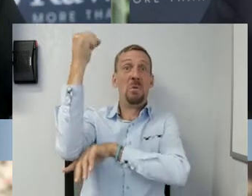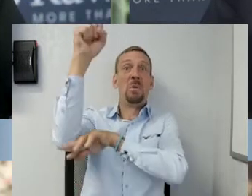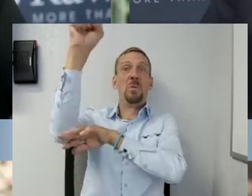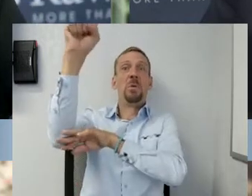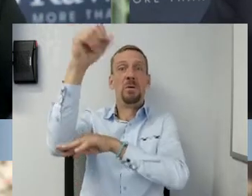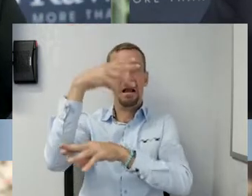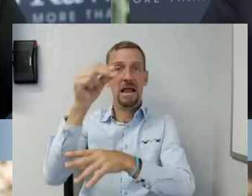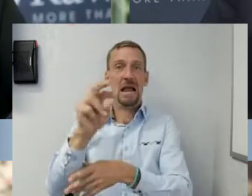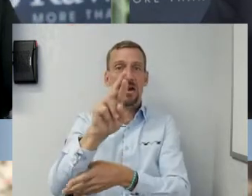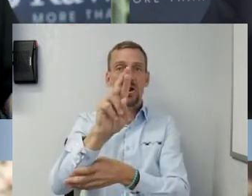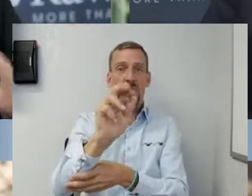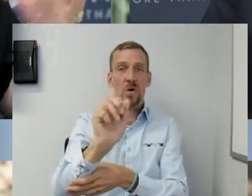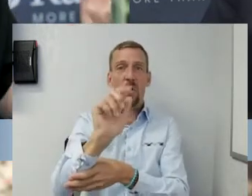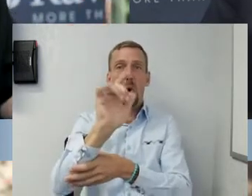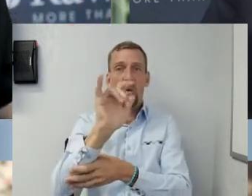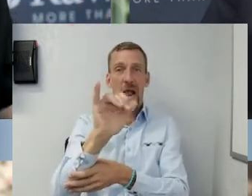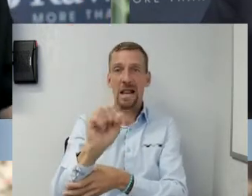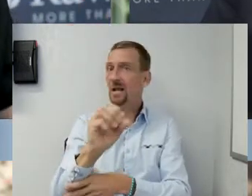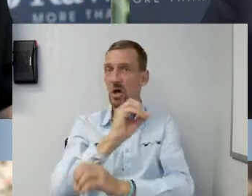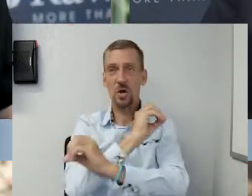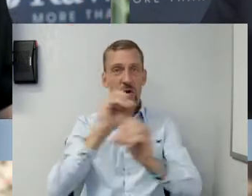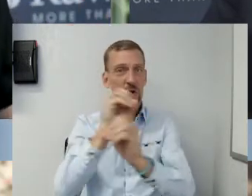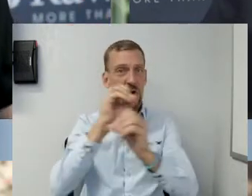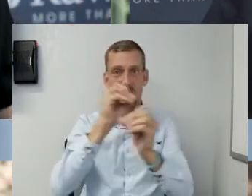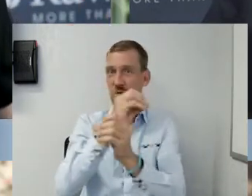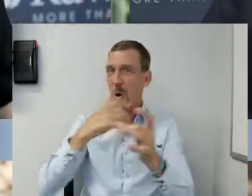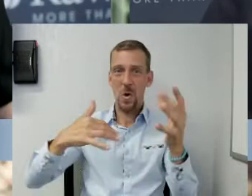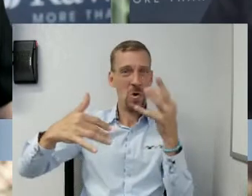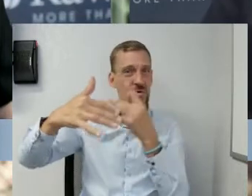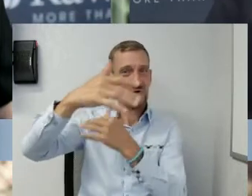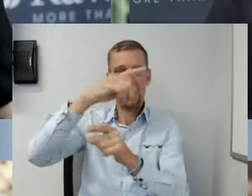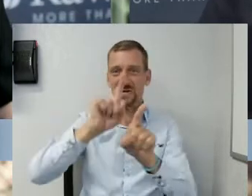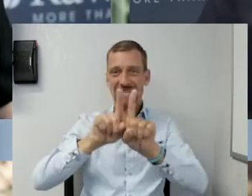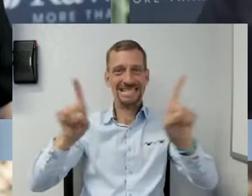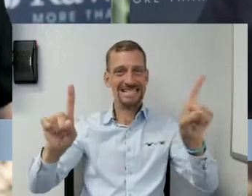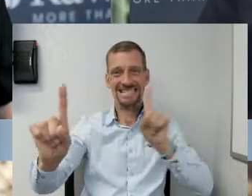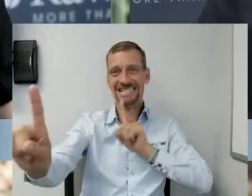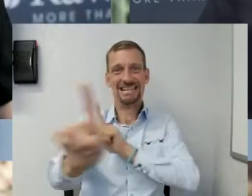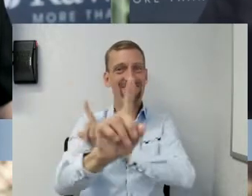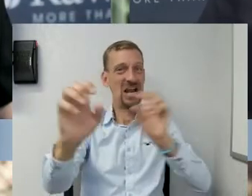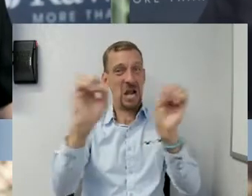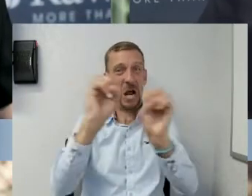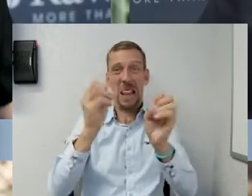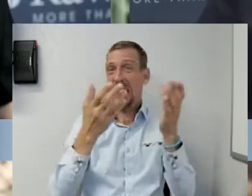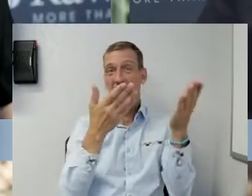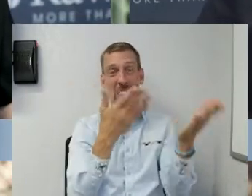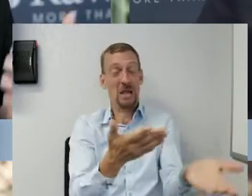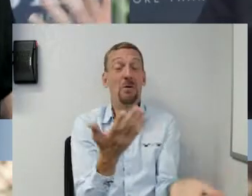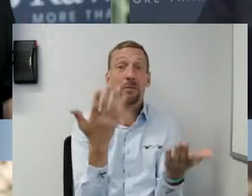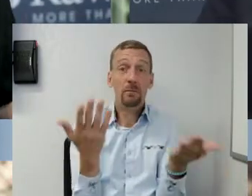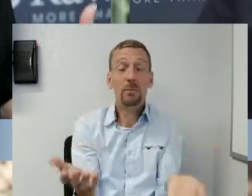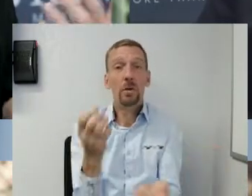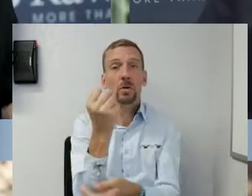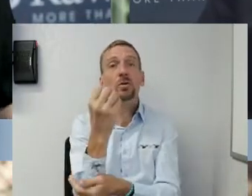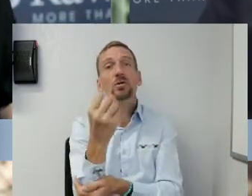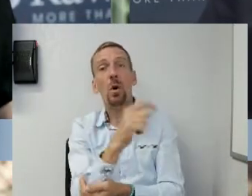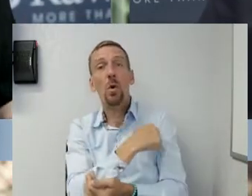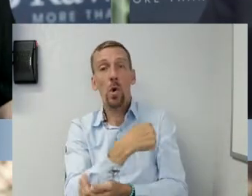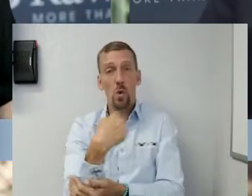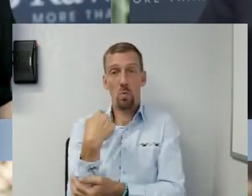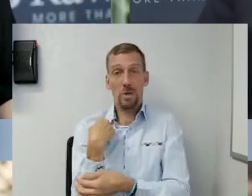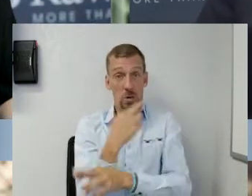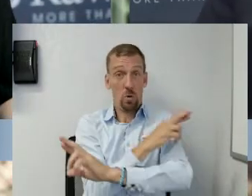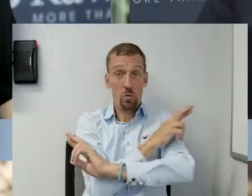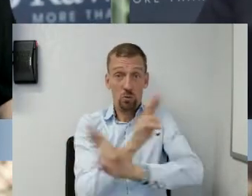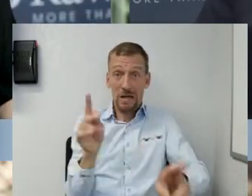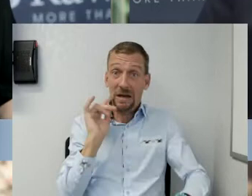the rallies, because there's not a lot of social distancing No. happening around those. And so, how equipped are we to handle